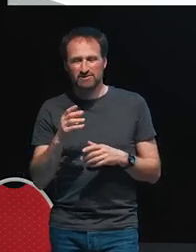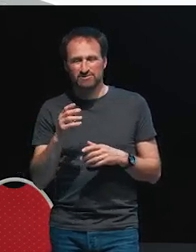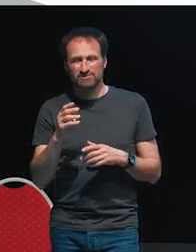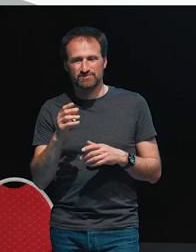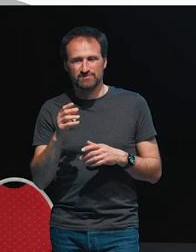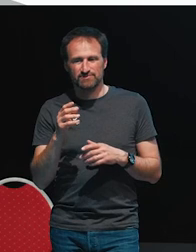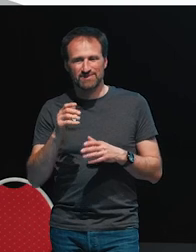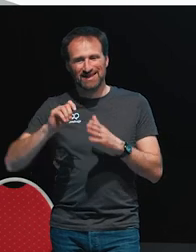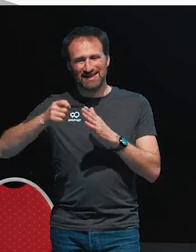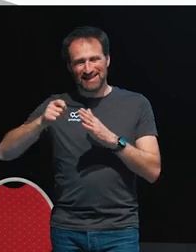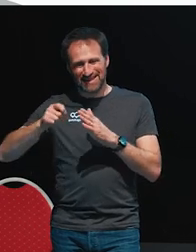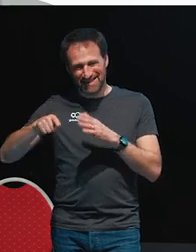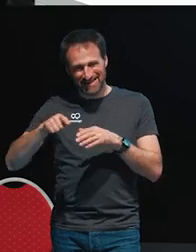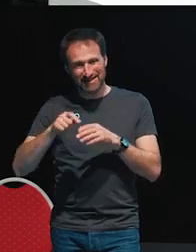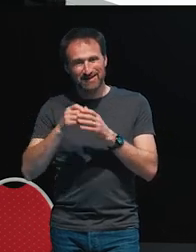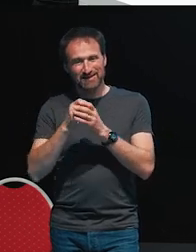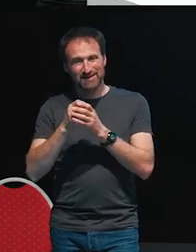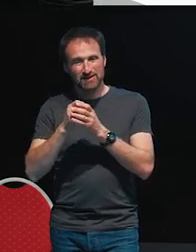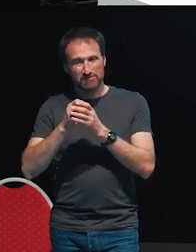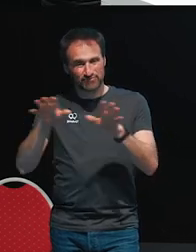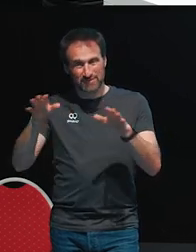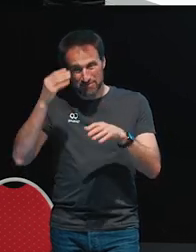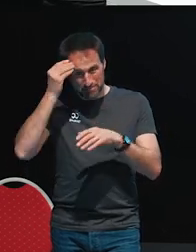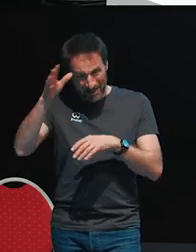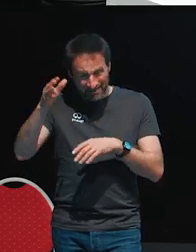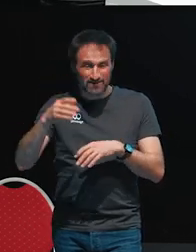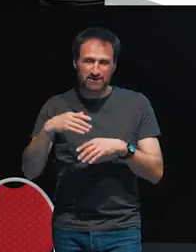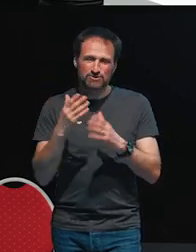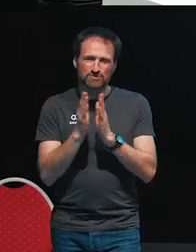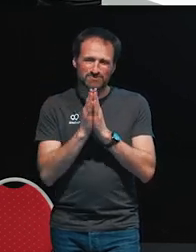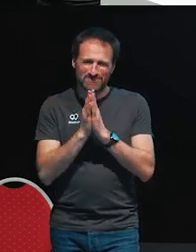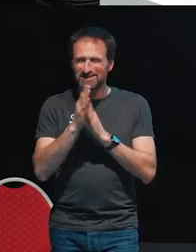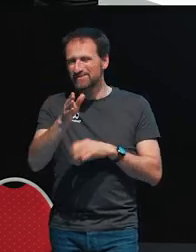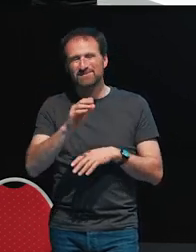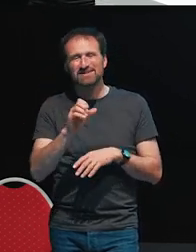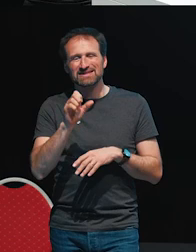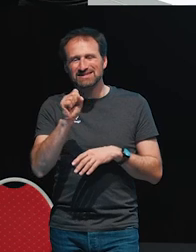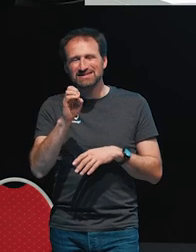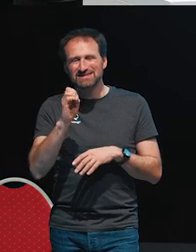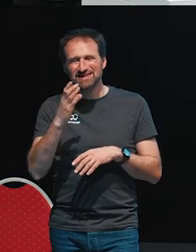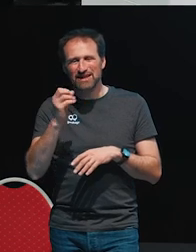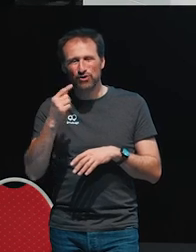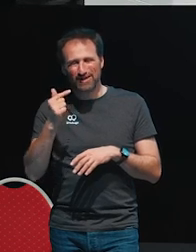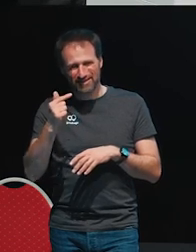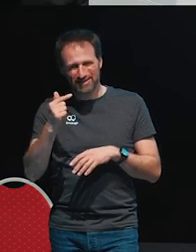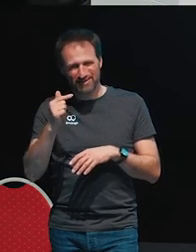just forge your JSON Web Tokens, which can be a headache. So never, ever leak your secrets and keys. But I think that's obvious,